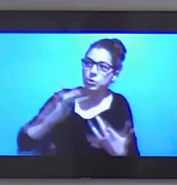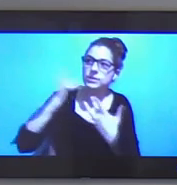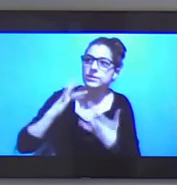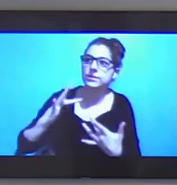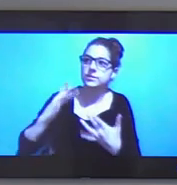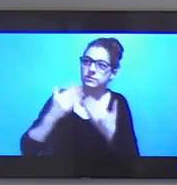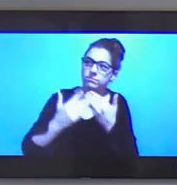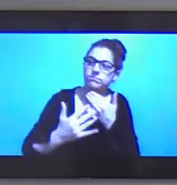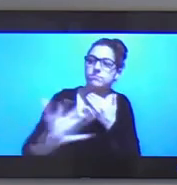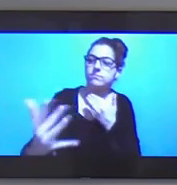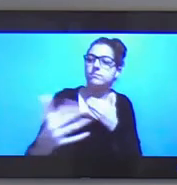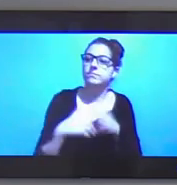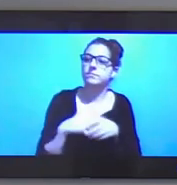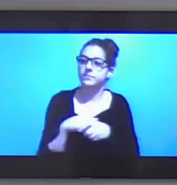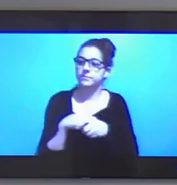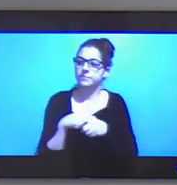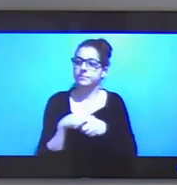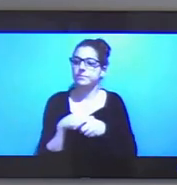Lord.